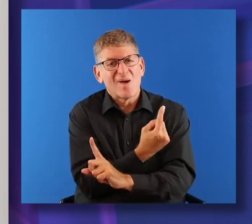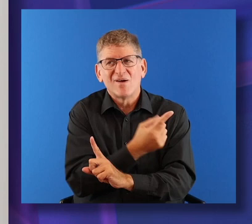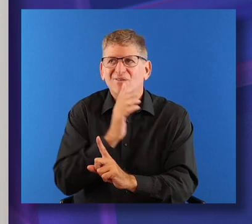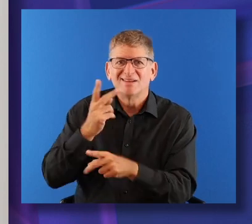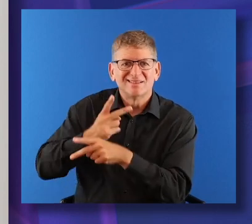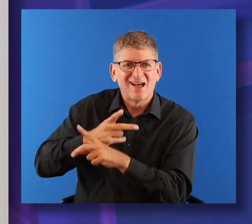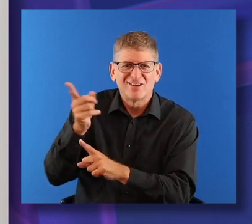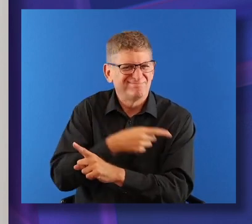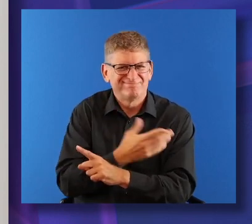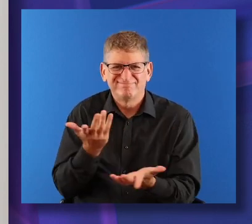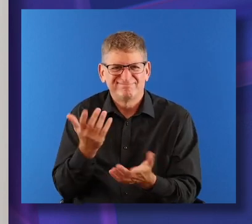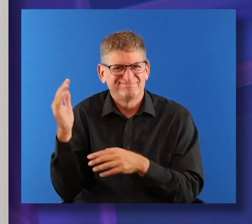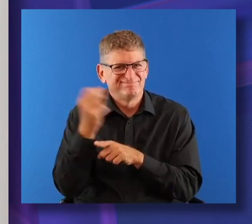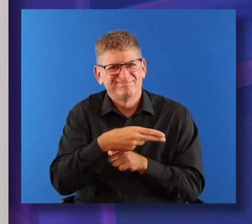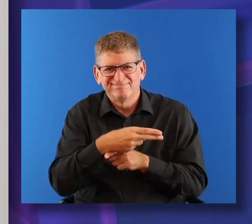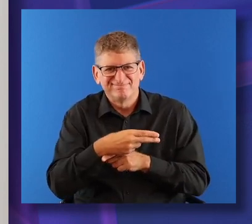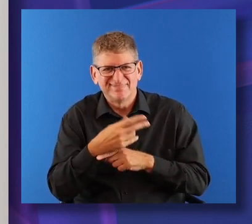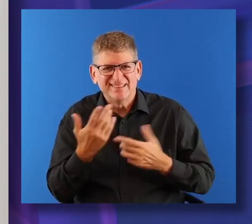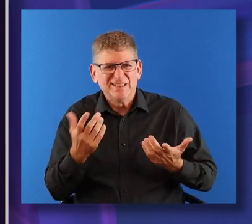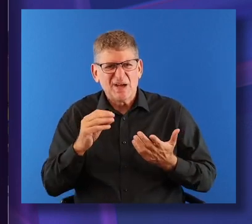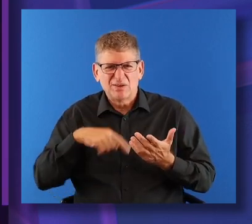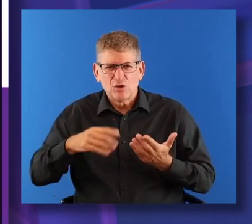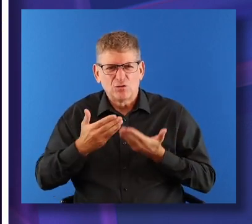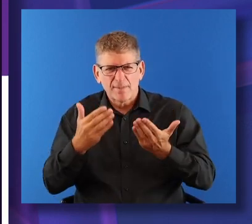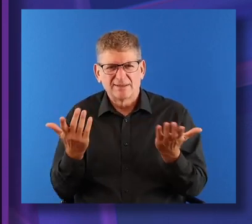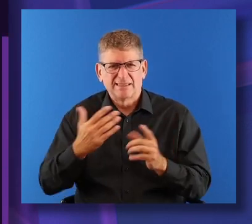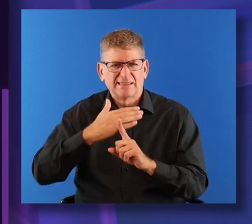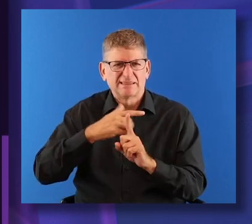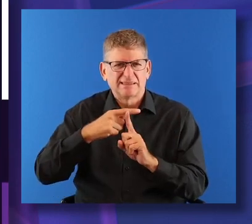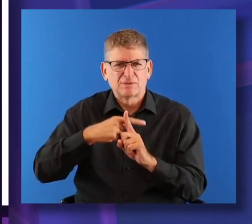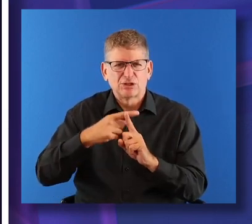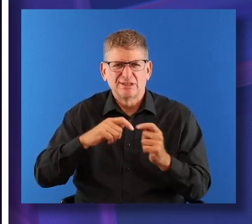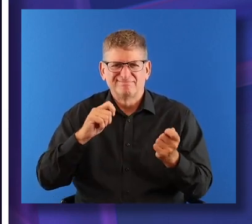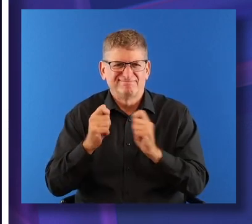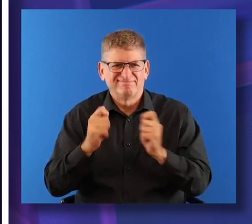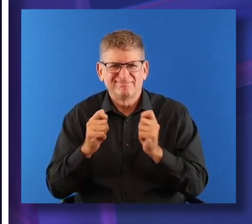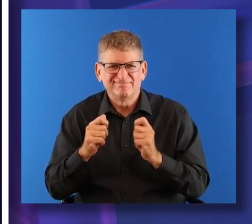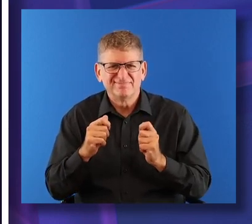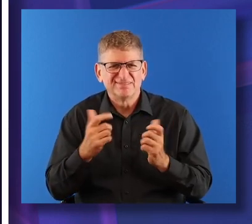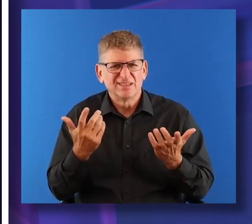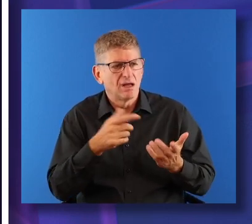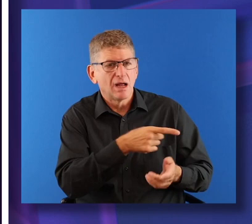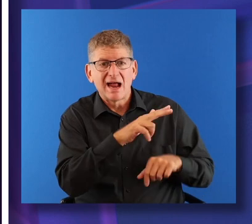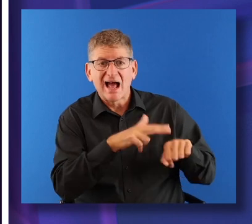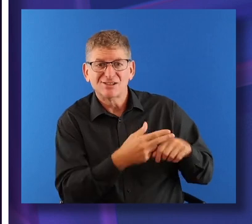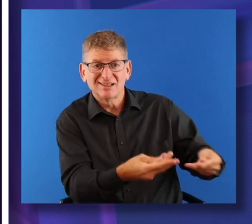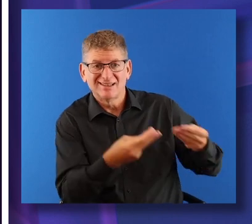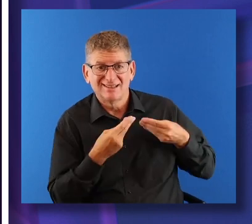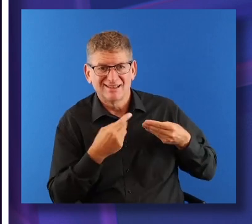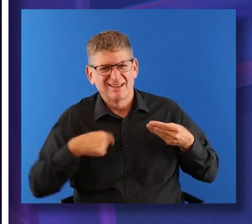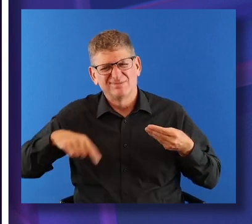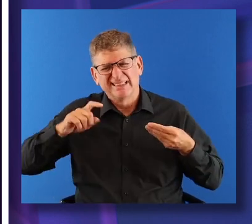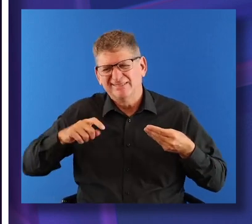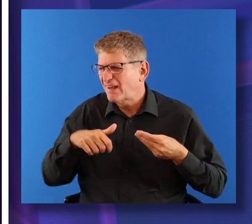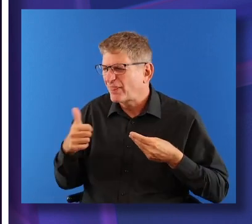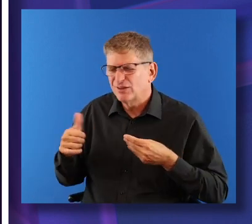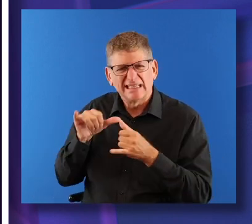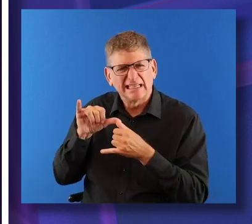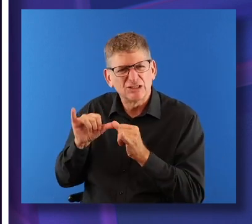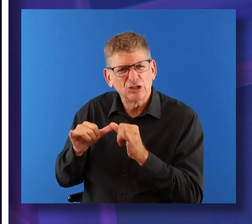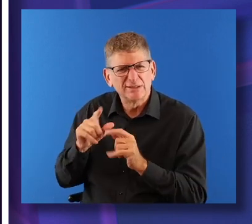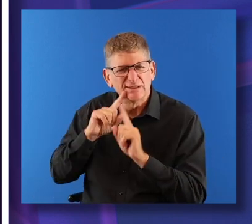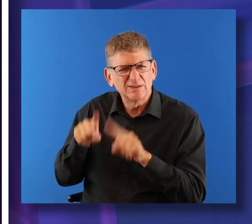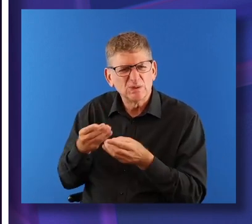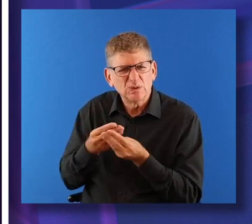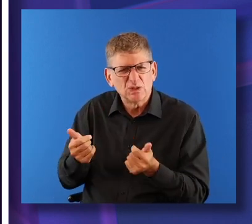to keep us within the recommended temperature limits. Beyond what nature gave us, we'll need engineered solutions to remove carbon